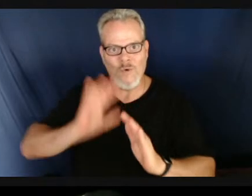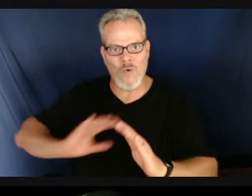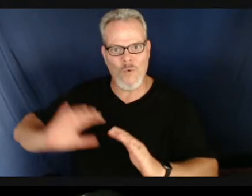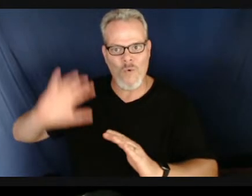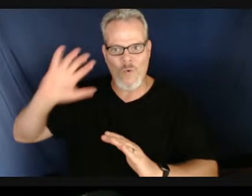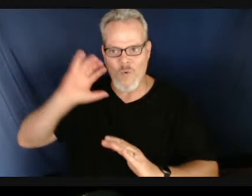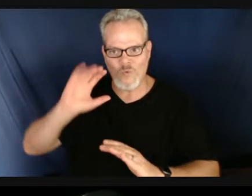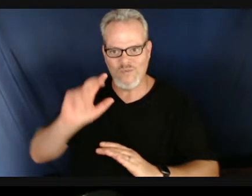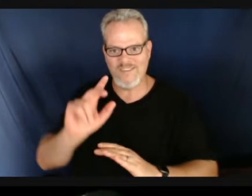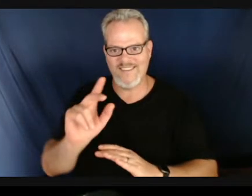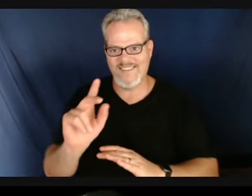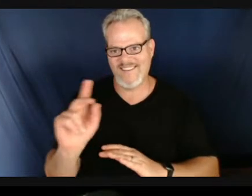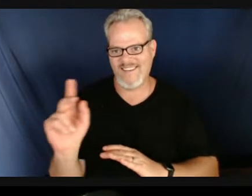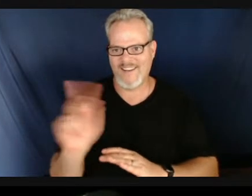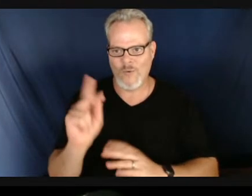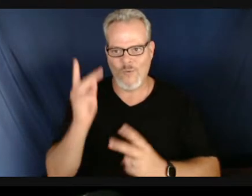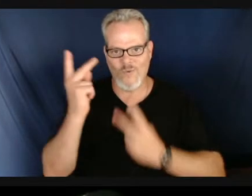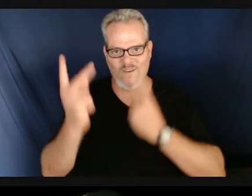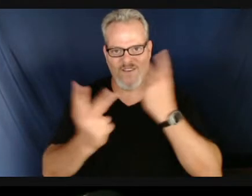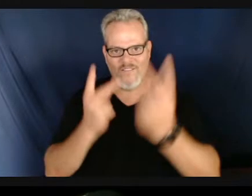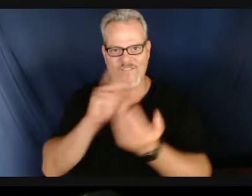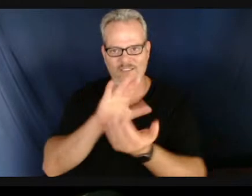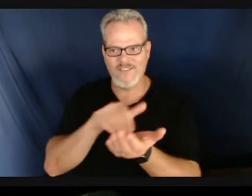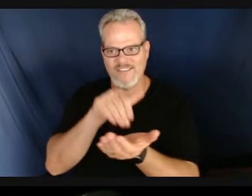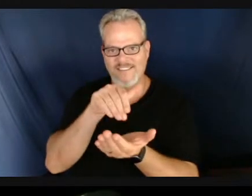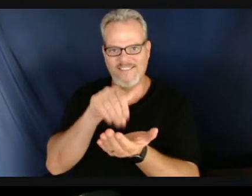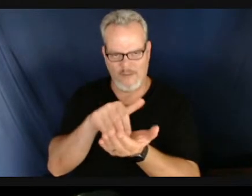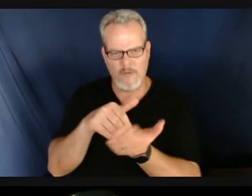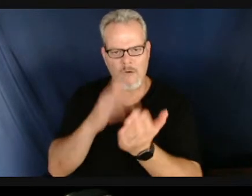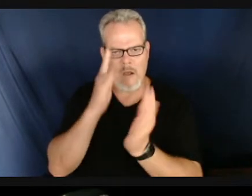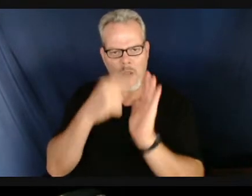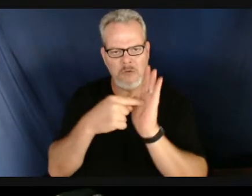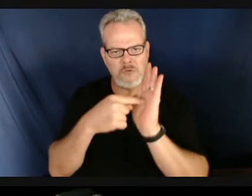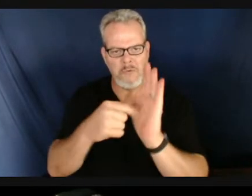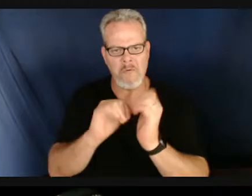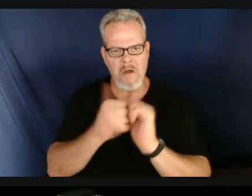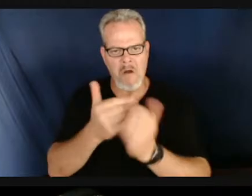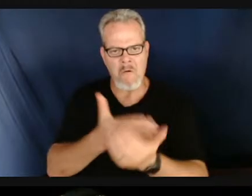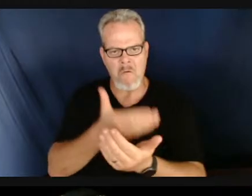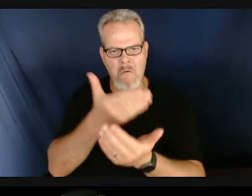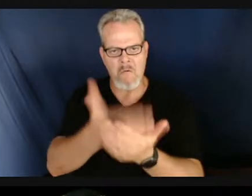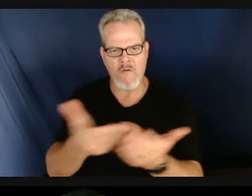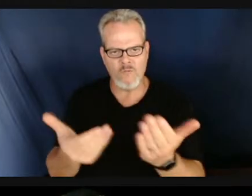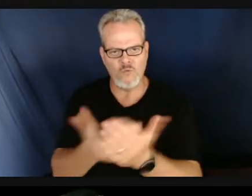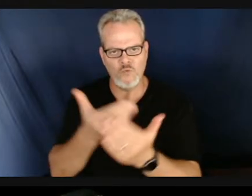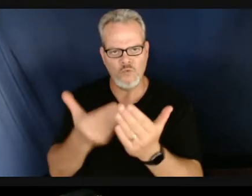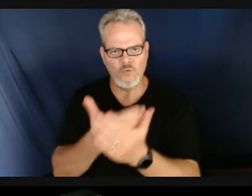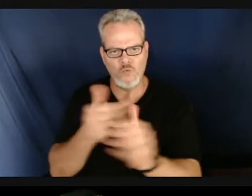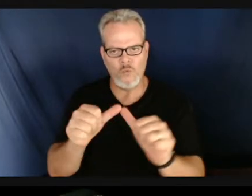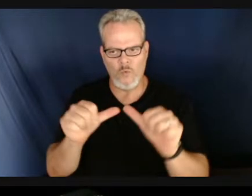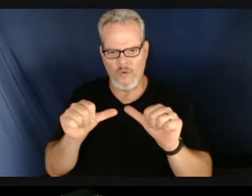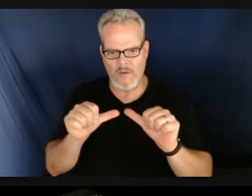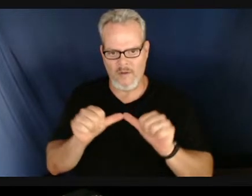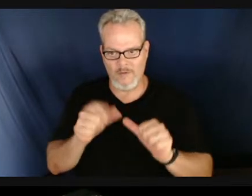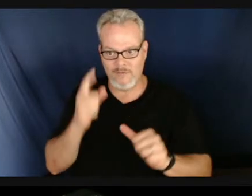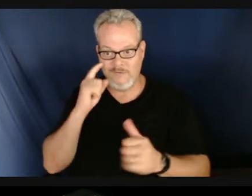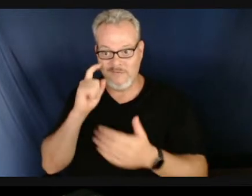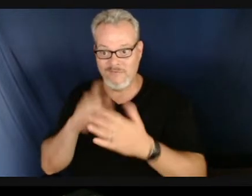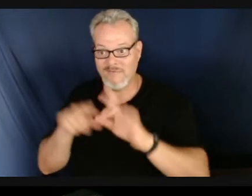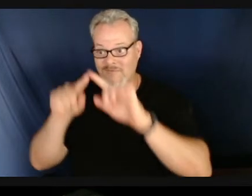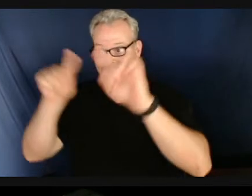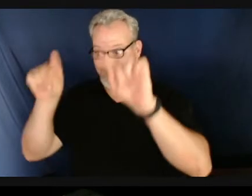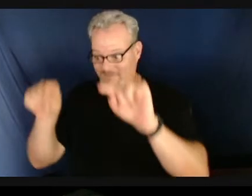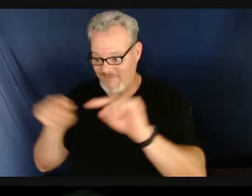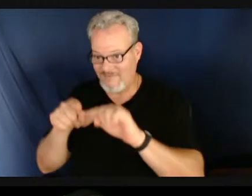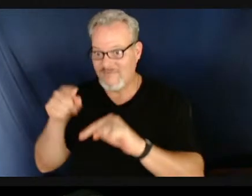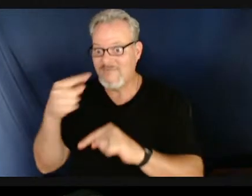there, I'm going to show you how to get to the new location. If you look up on the top right, it says Kilauea Military Camp. That's where you're